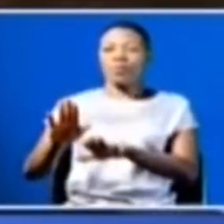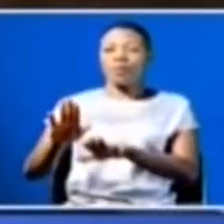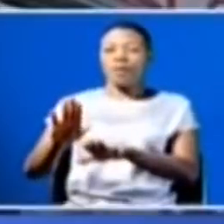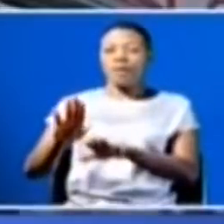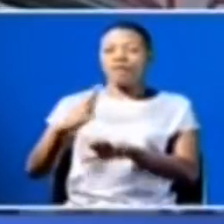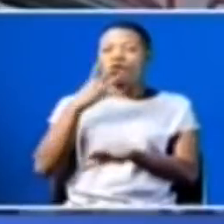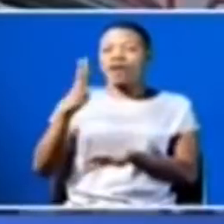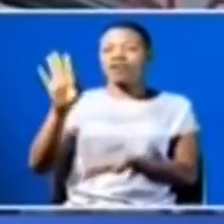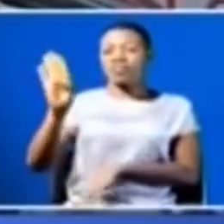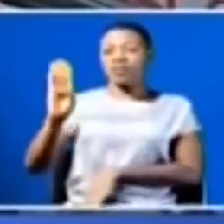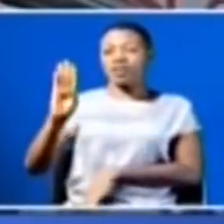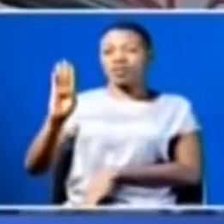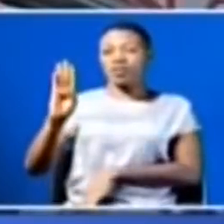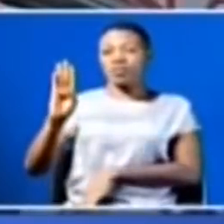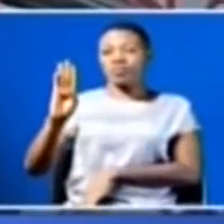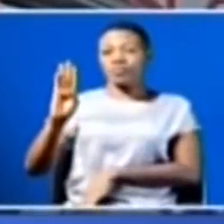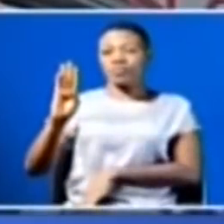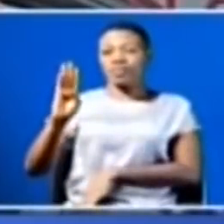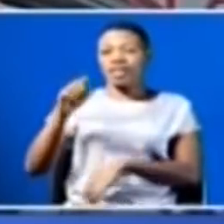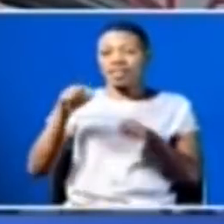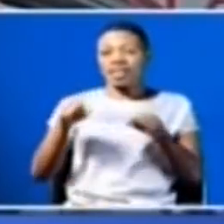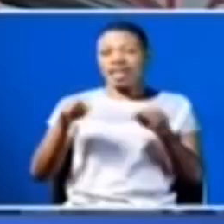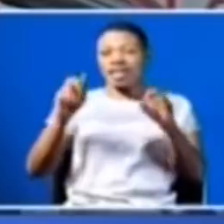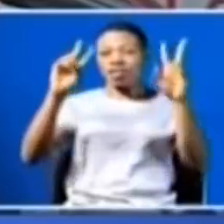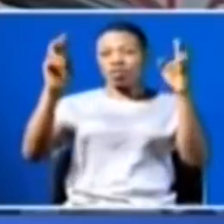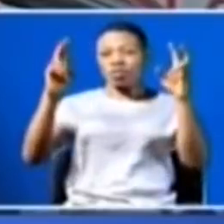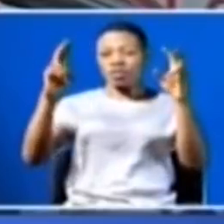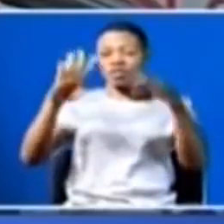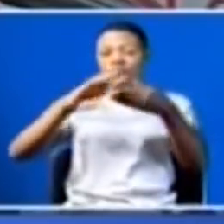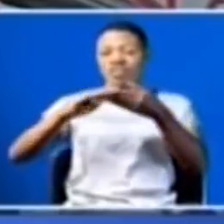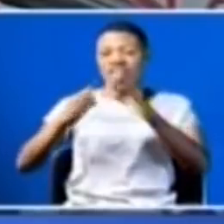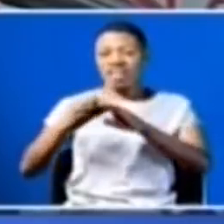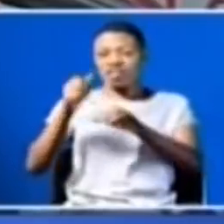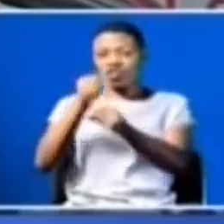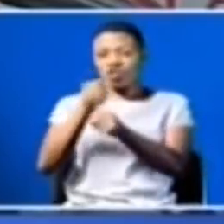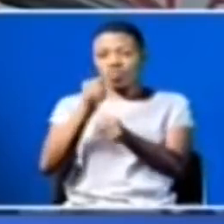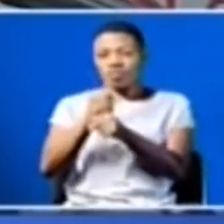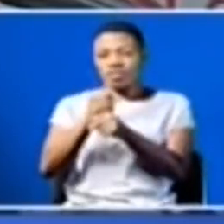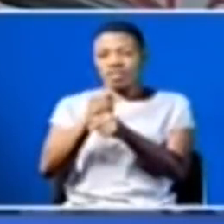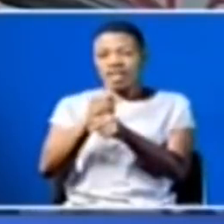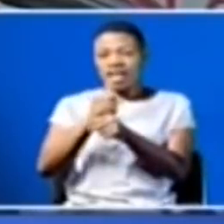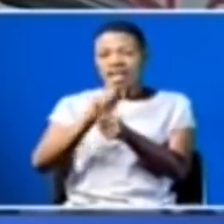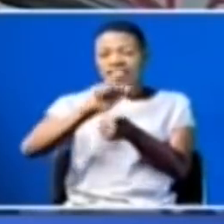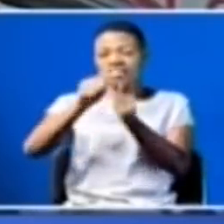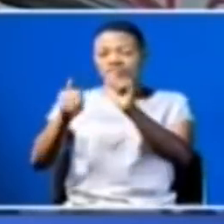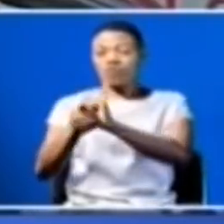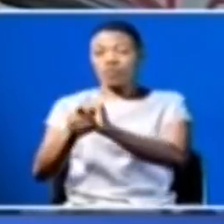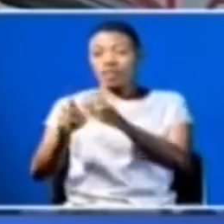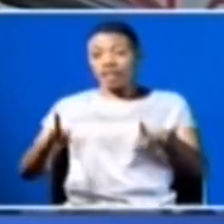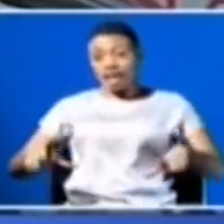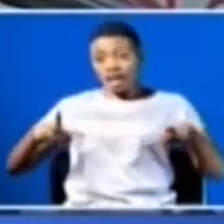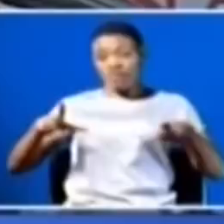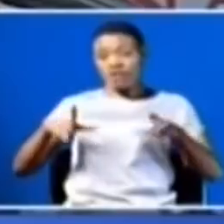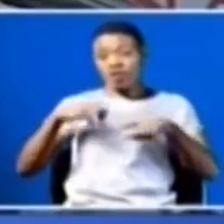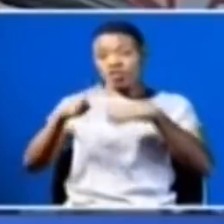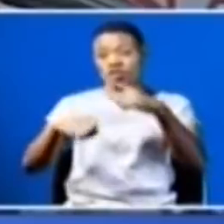450.9. Mr. Speaker, the theme of this year's budget is creating jobs, transforming lives, harnessing the Big Four plan. This